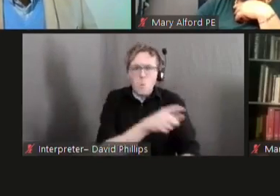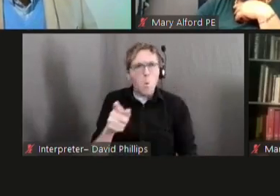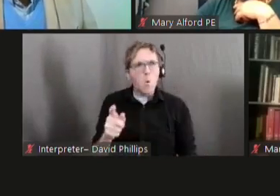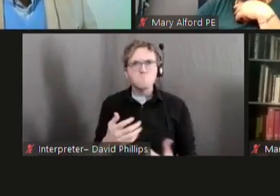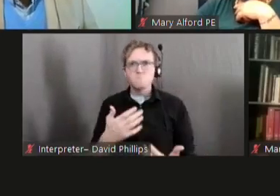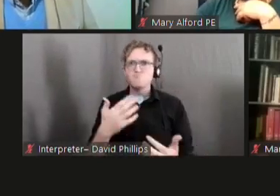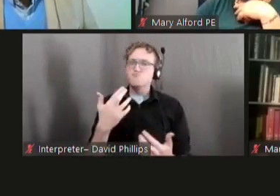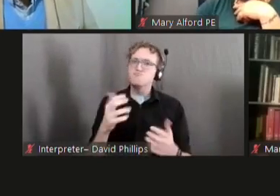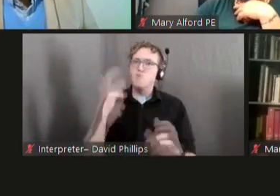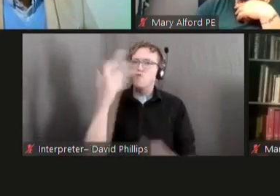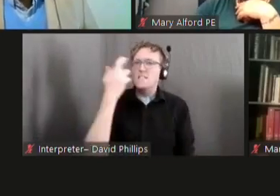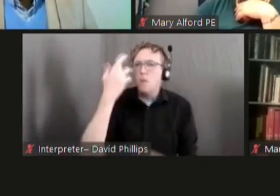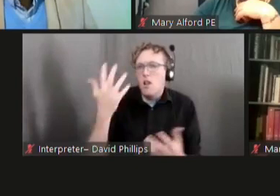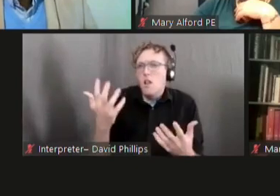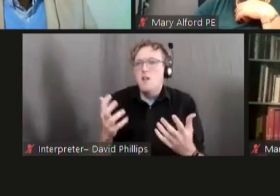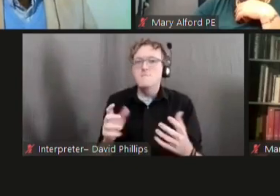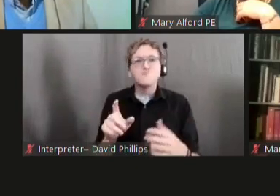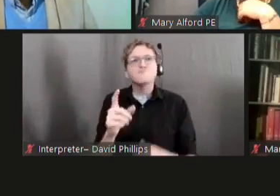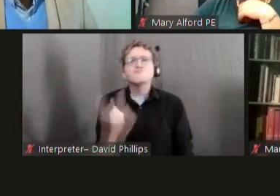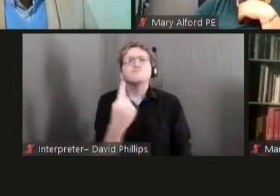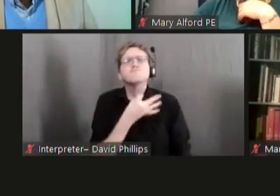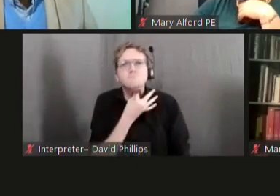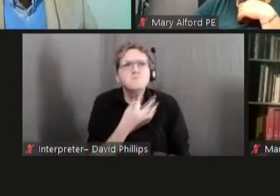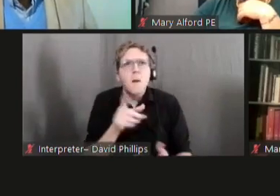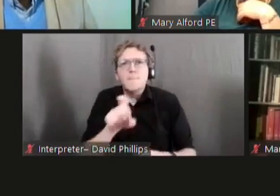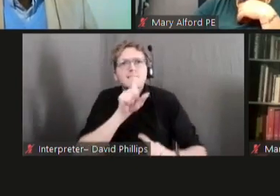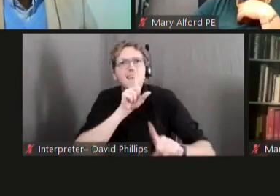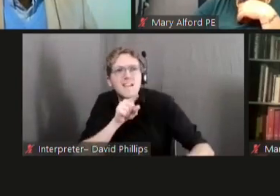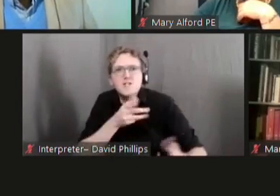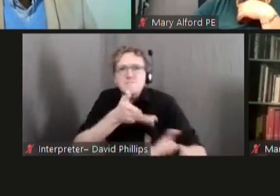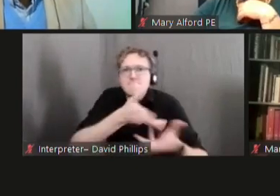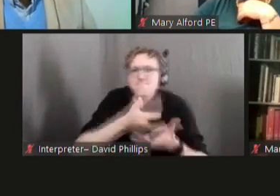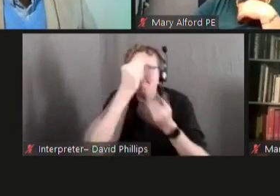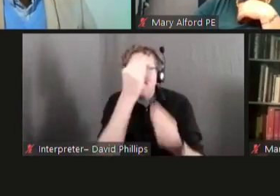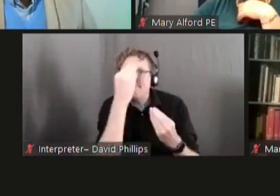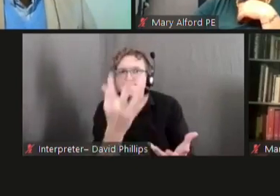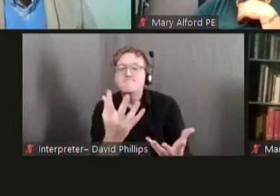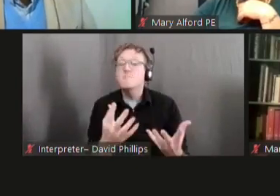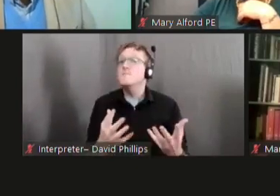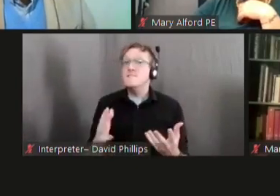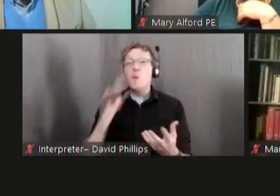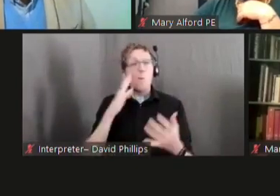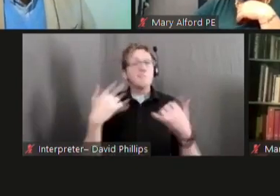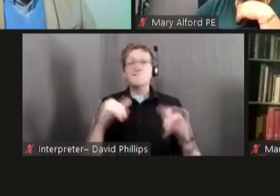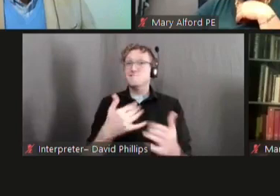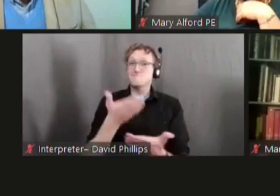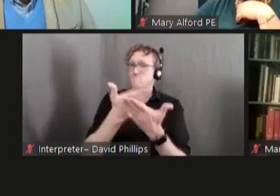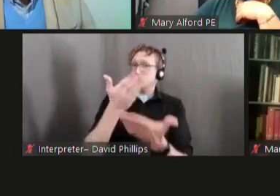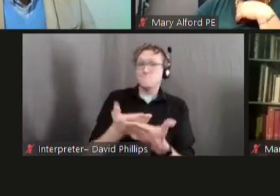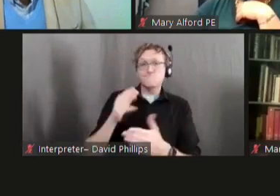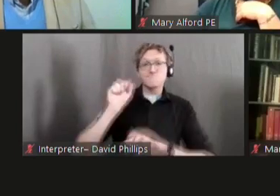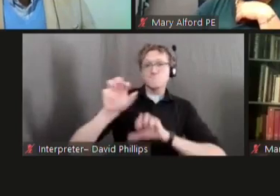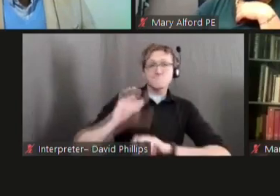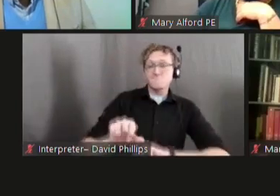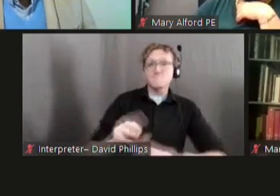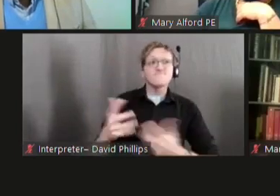questions answered and to address things. But again, we're just going to continue to present the facts as we know them. Vaccines are our only way out